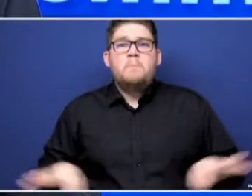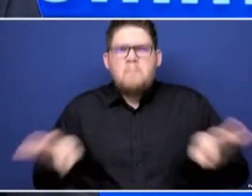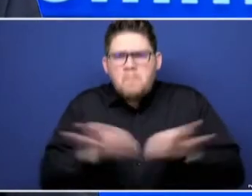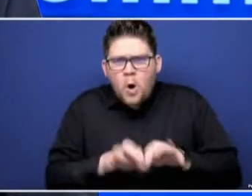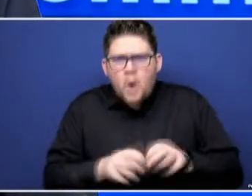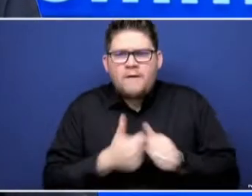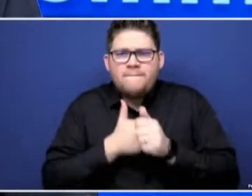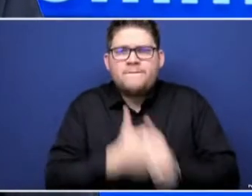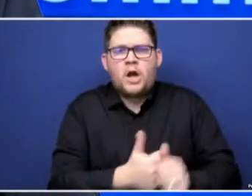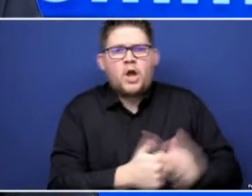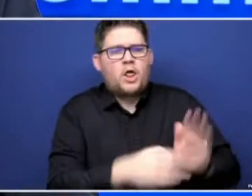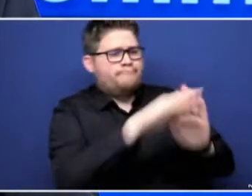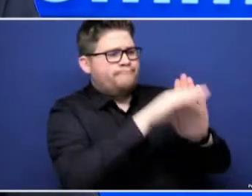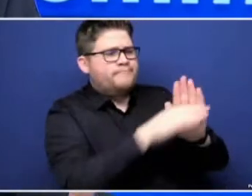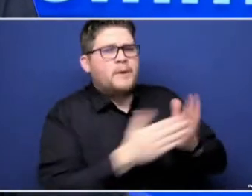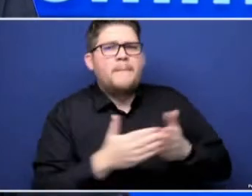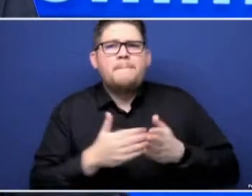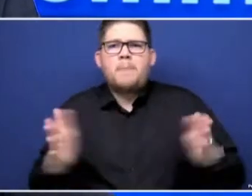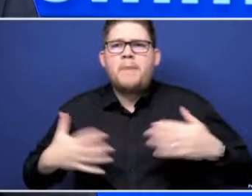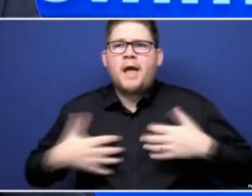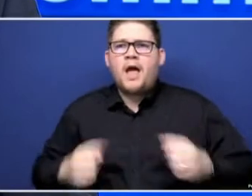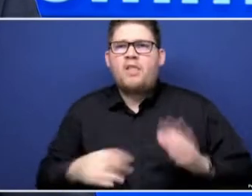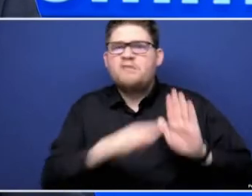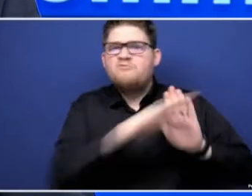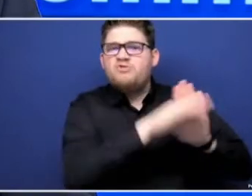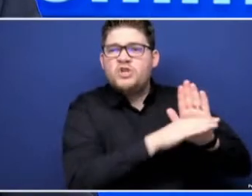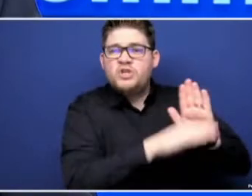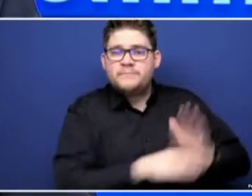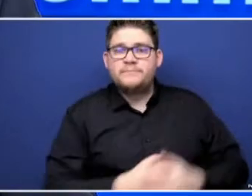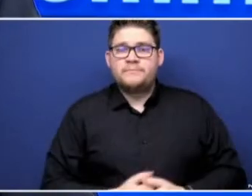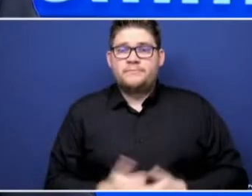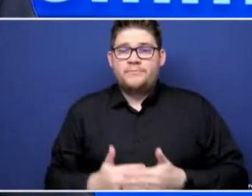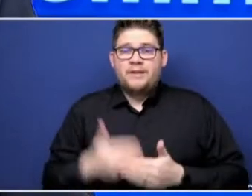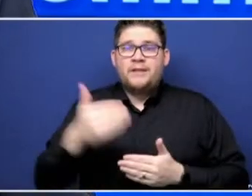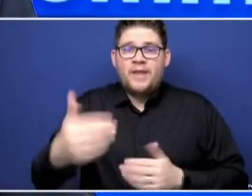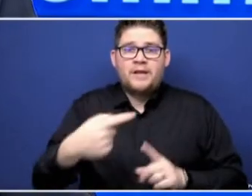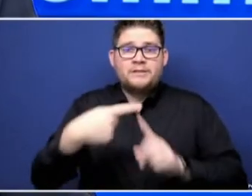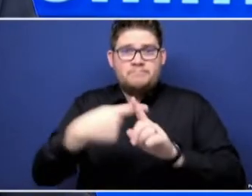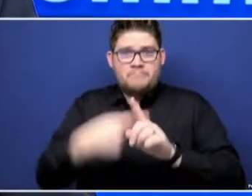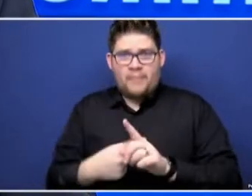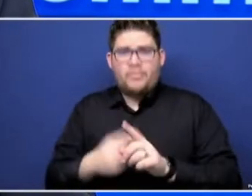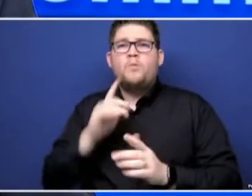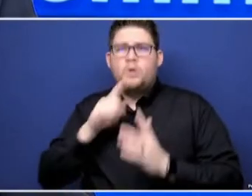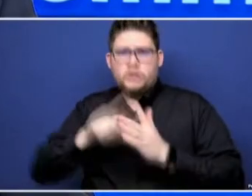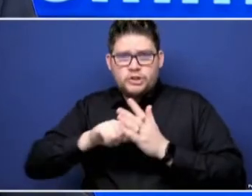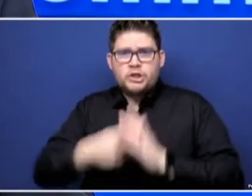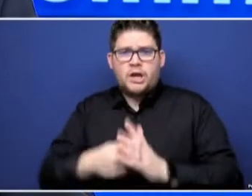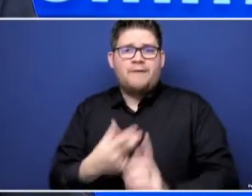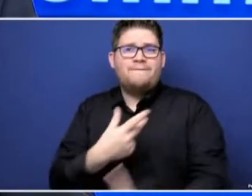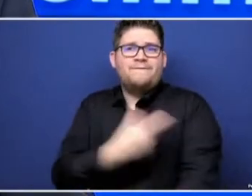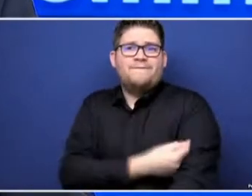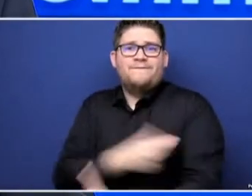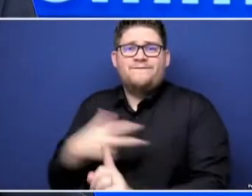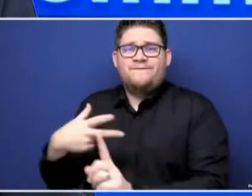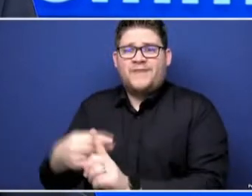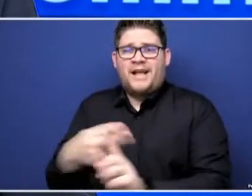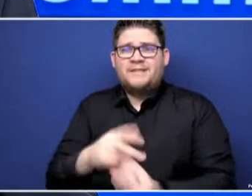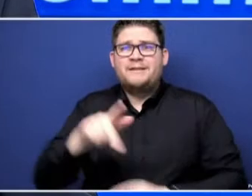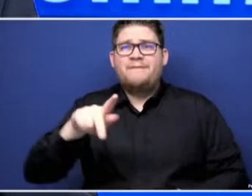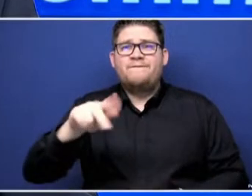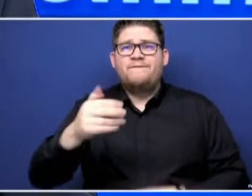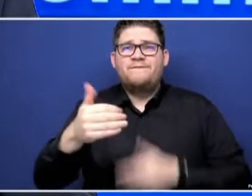this for some time. We've acknowledged it, and we're working through it. I've been in touch. My office has been in touch with the federal government